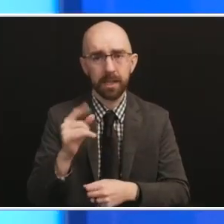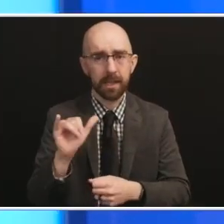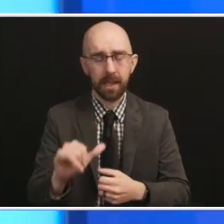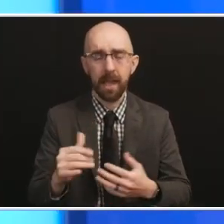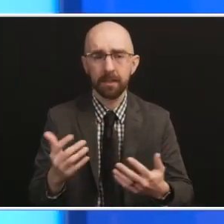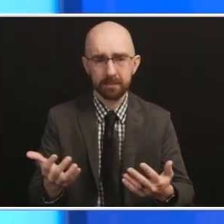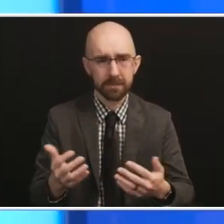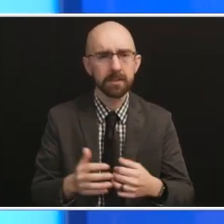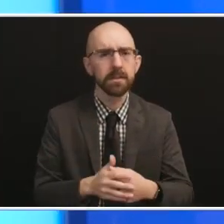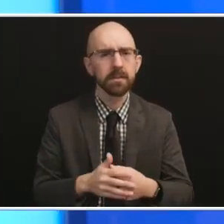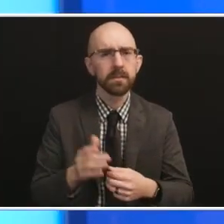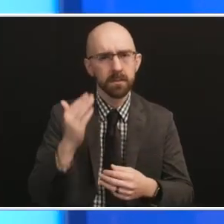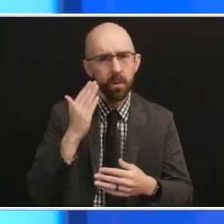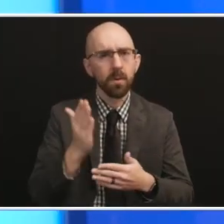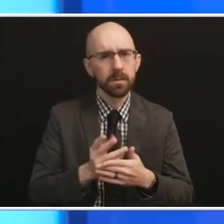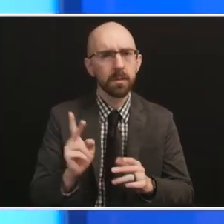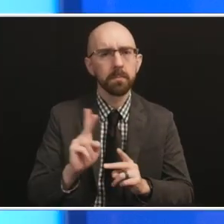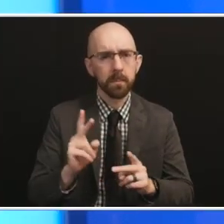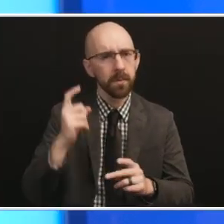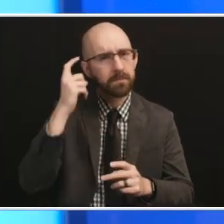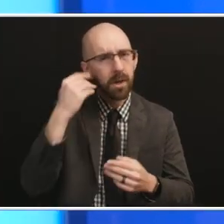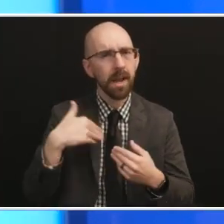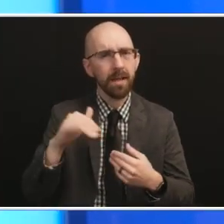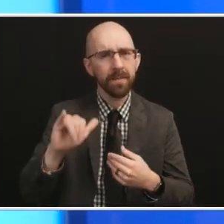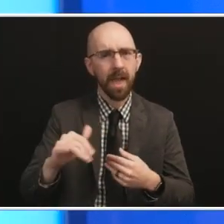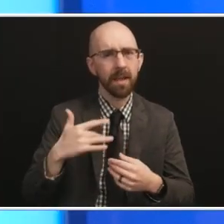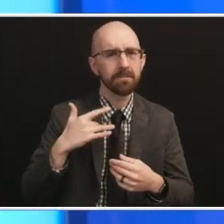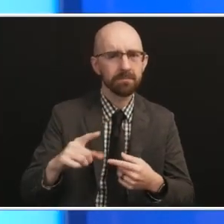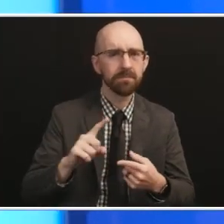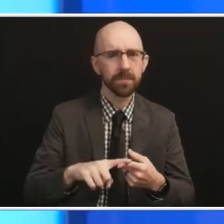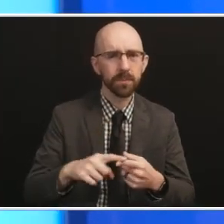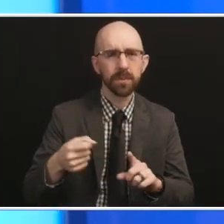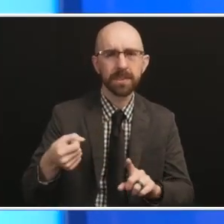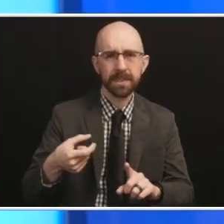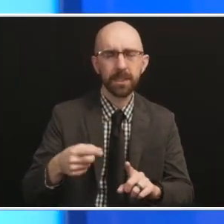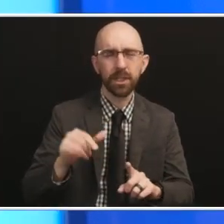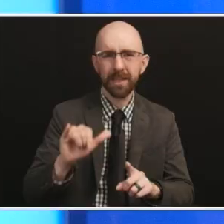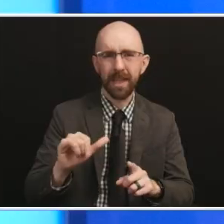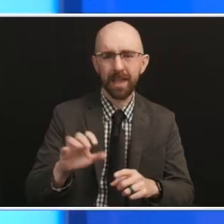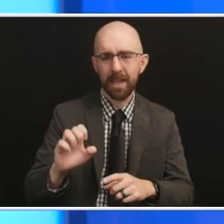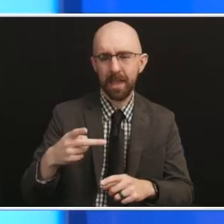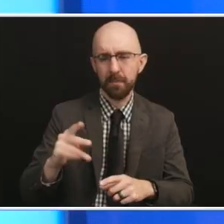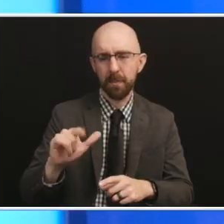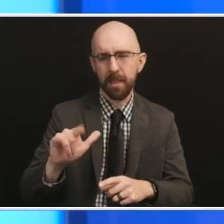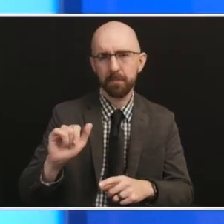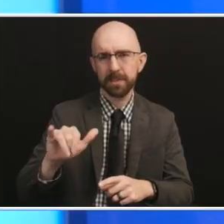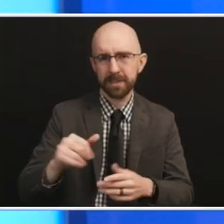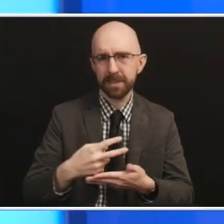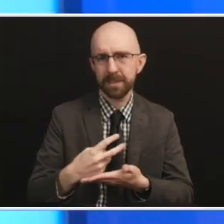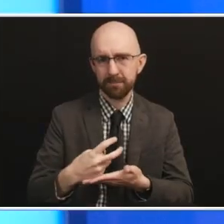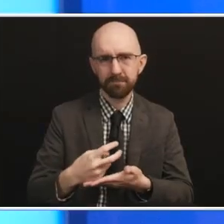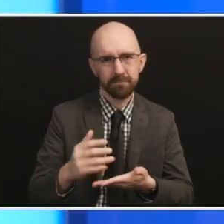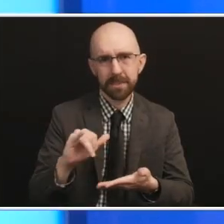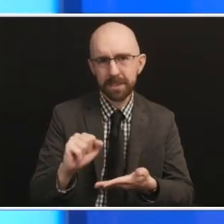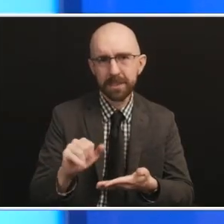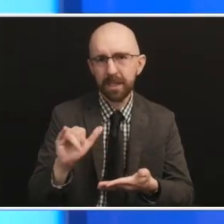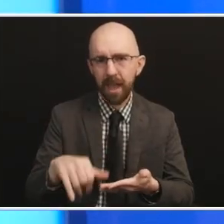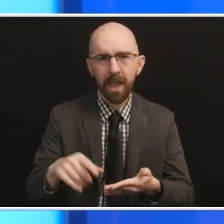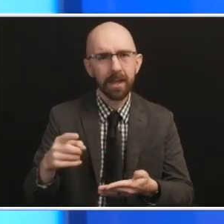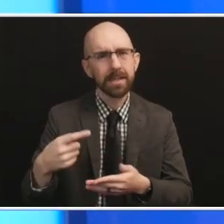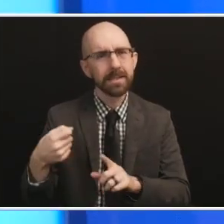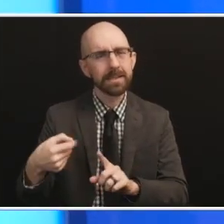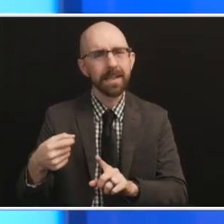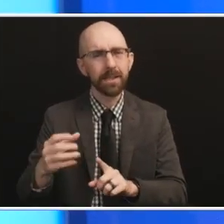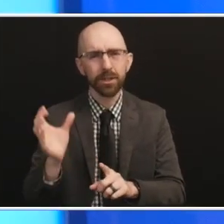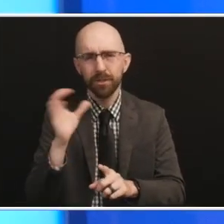some people's brains just have that propensity to have recurrent seizures, and that's what epilepsy is. And seizures are just this abnormal electrical